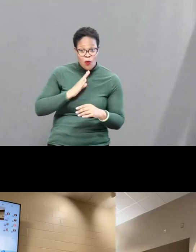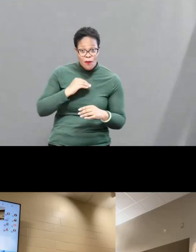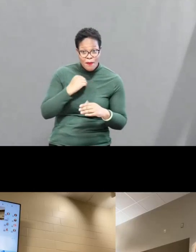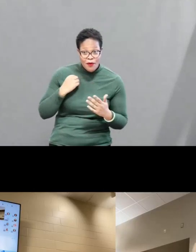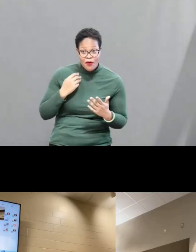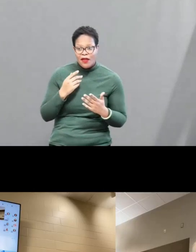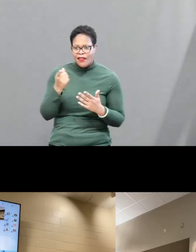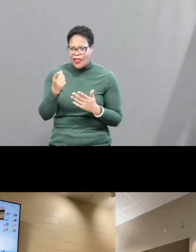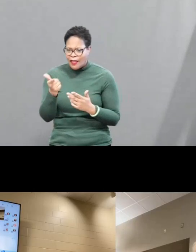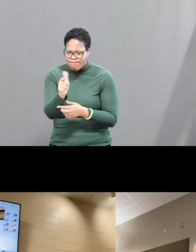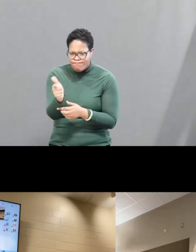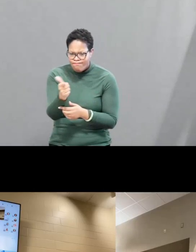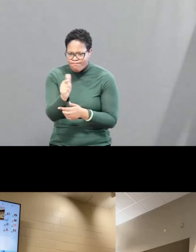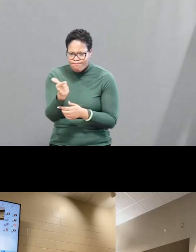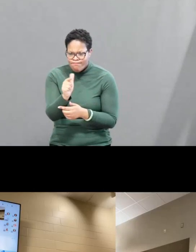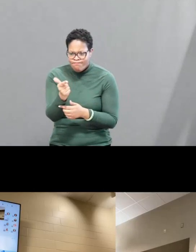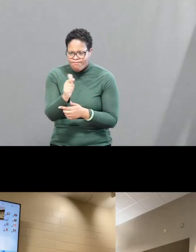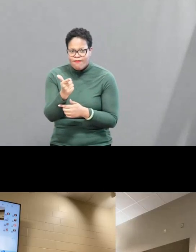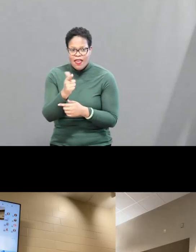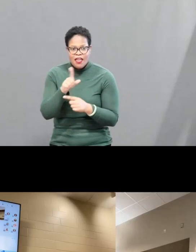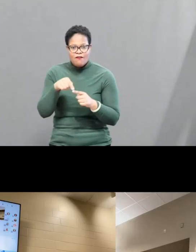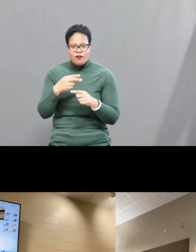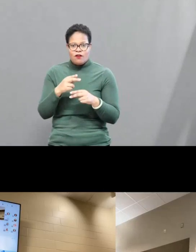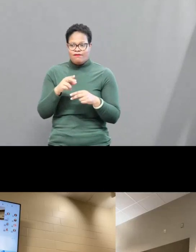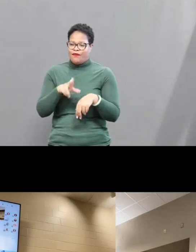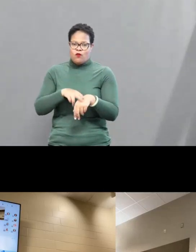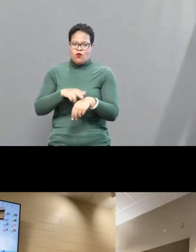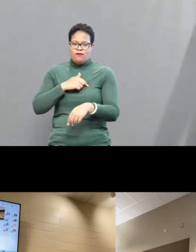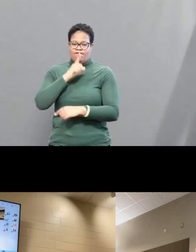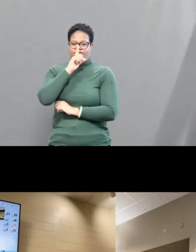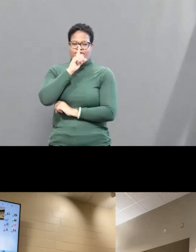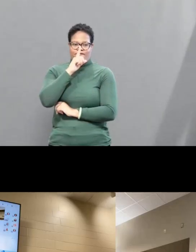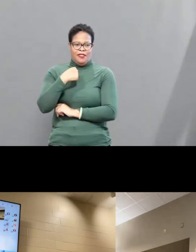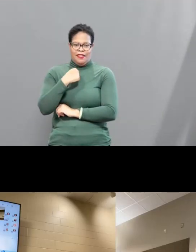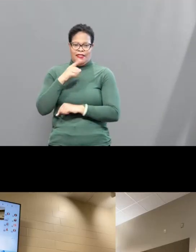of course, I can say nothing.